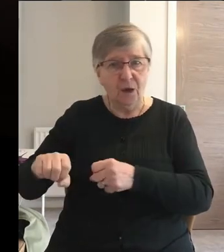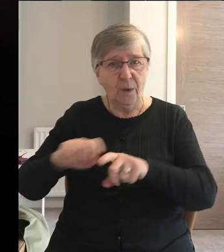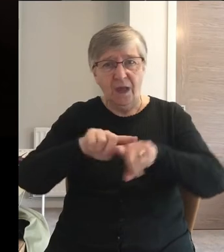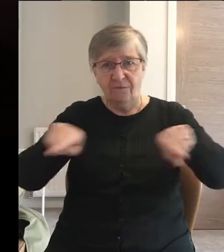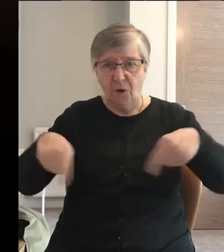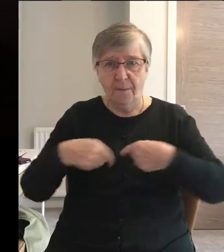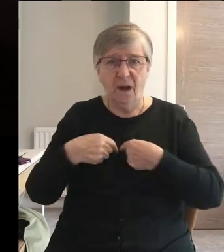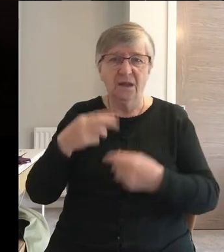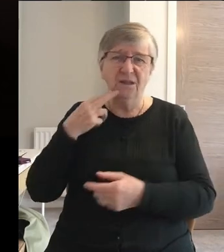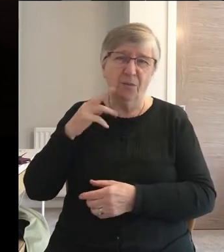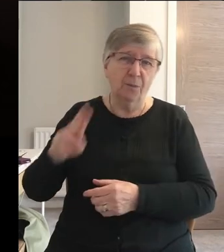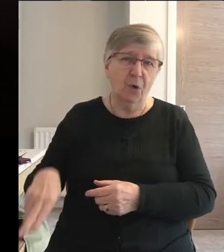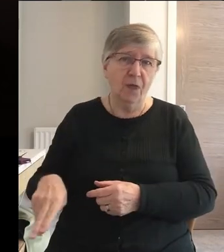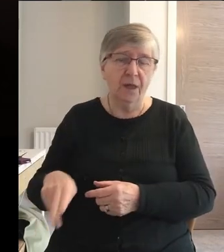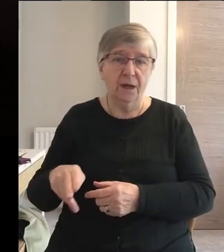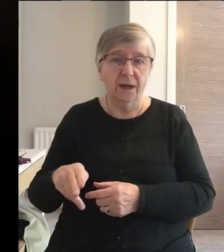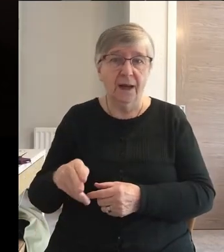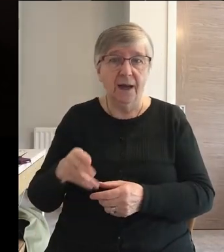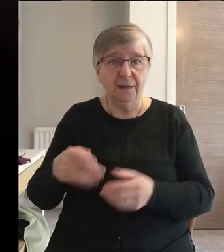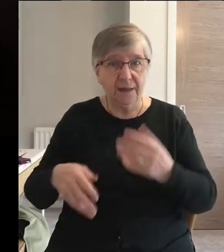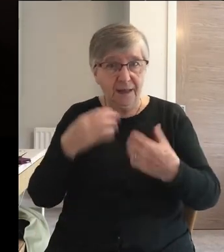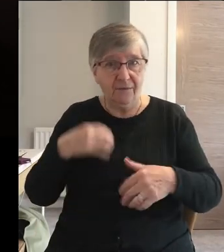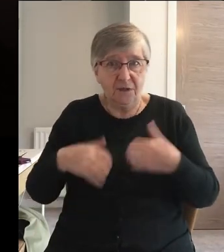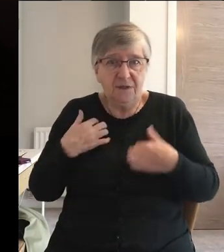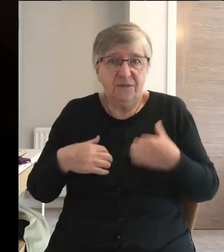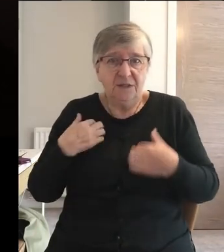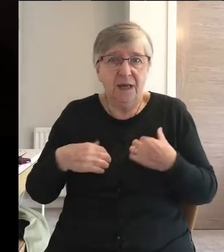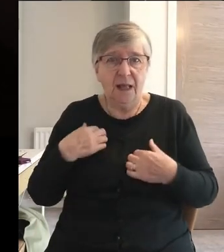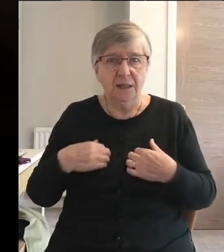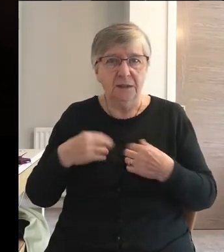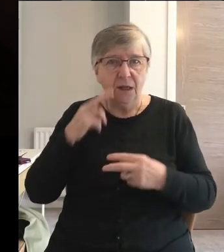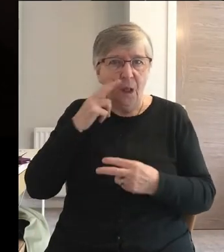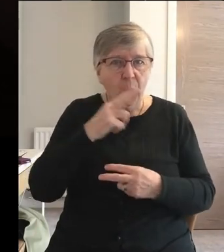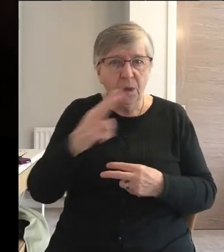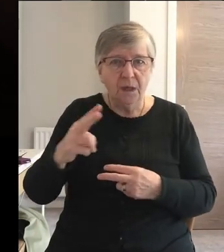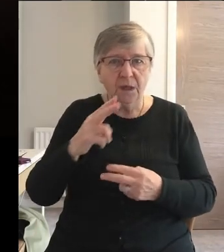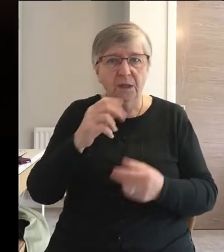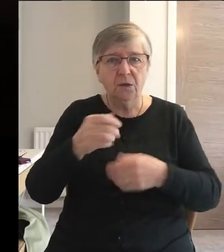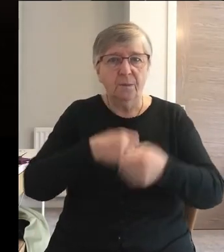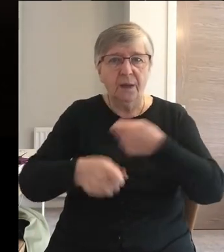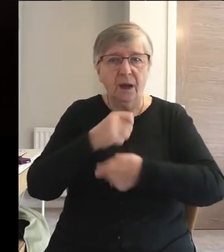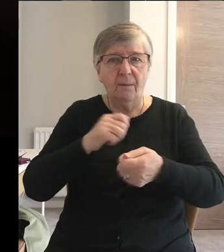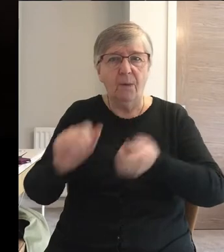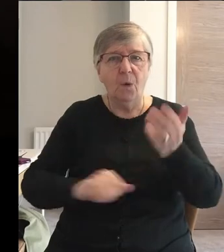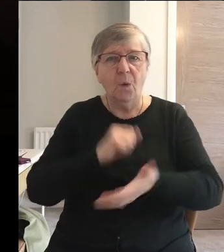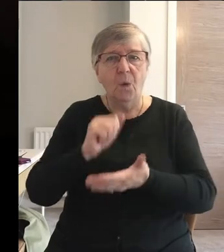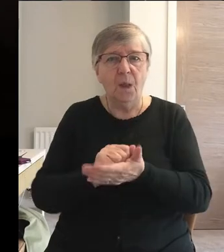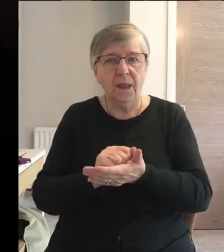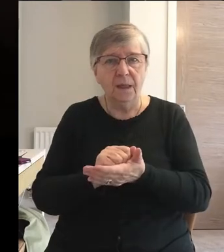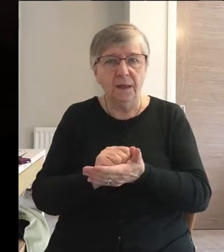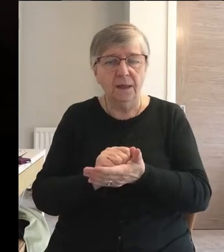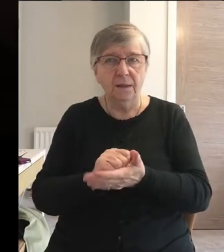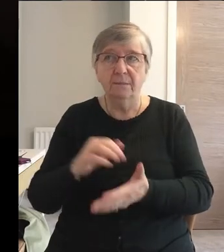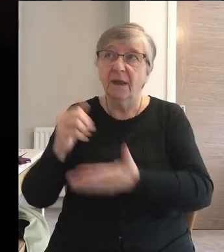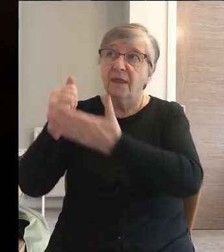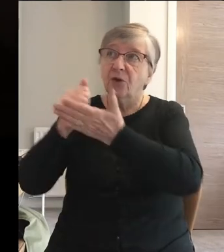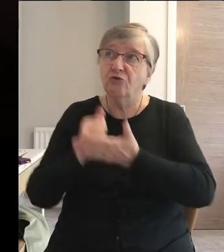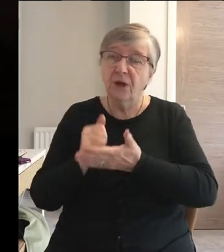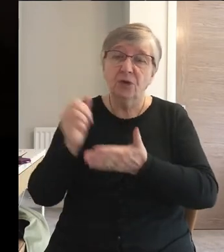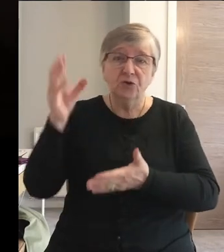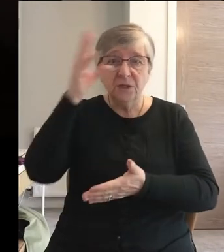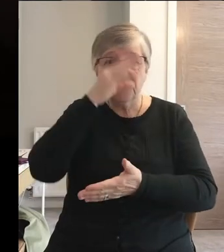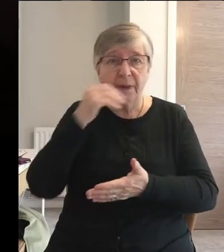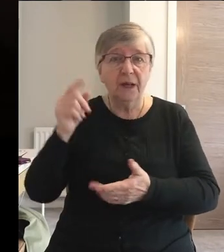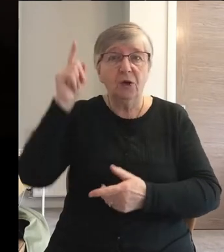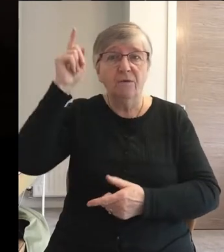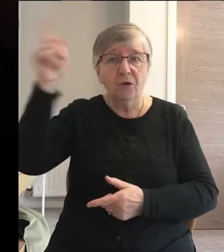and breathe vitality into our search for holiness. And may the gracious Spirit of God, speaking words